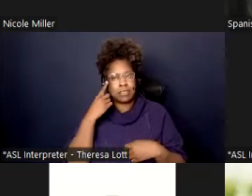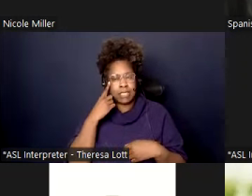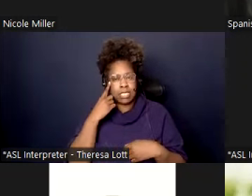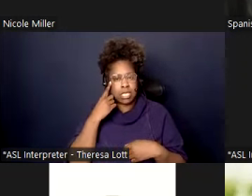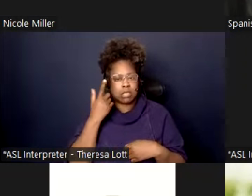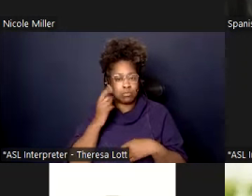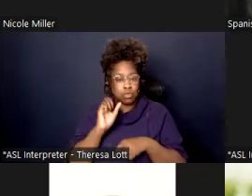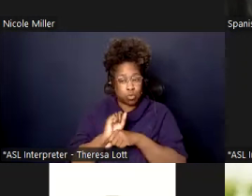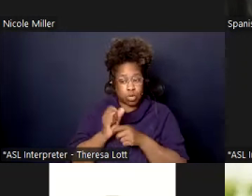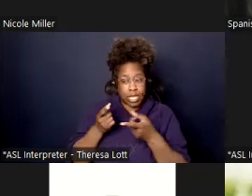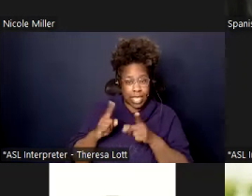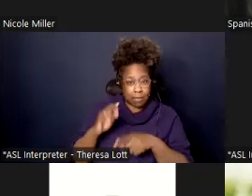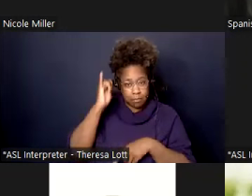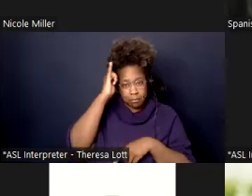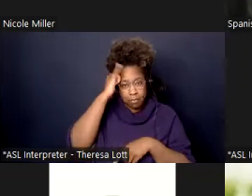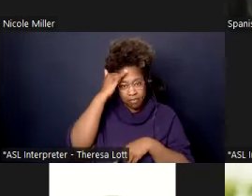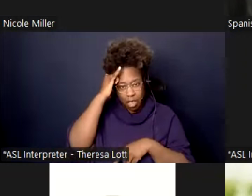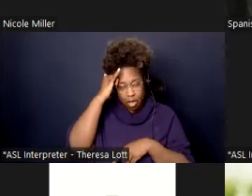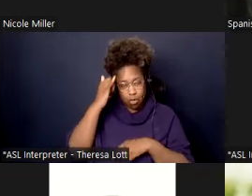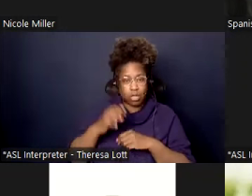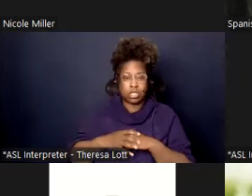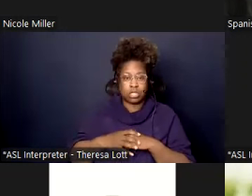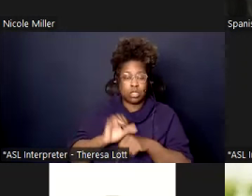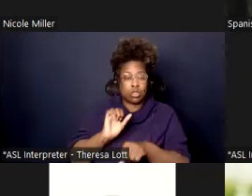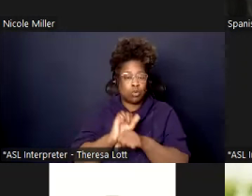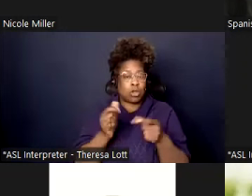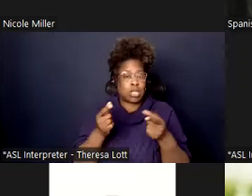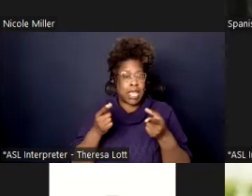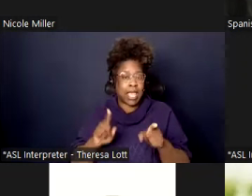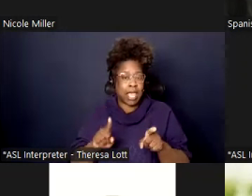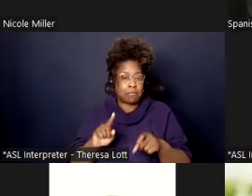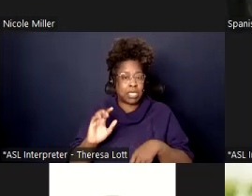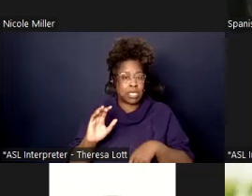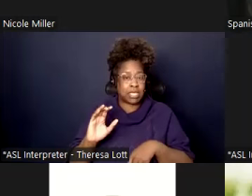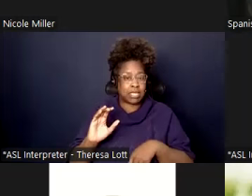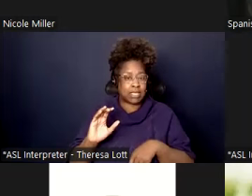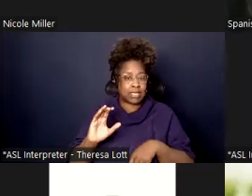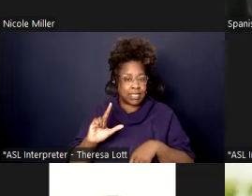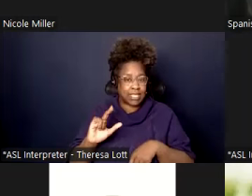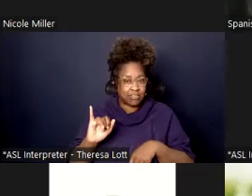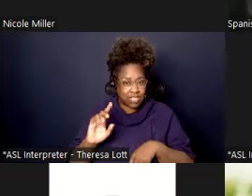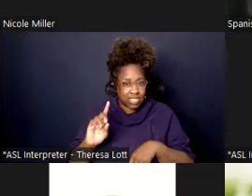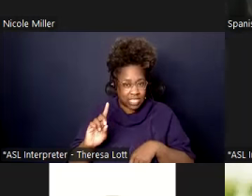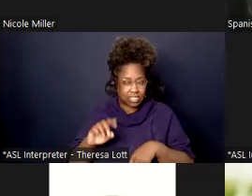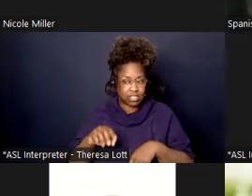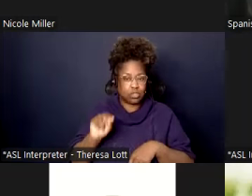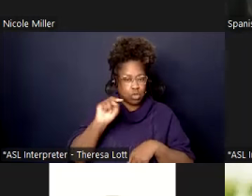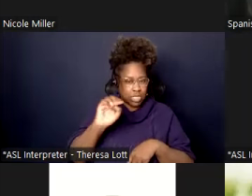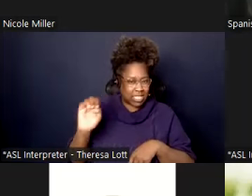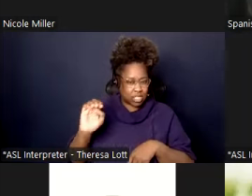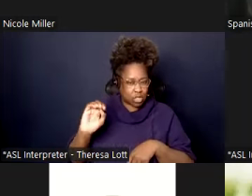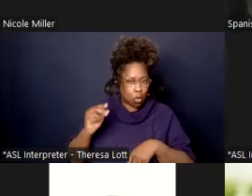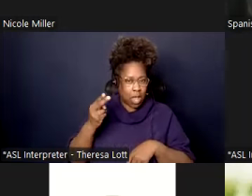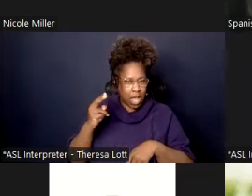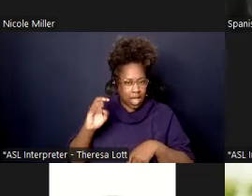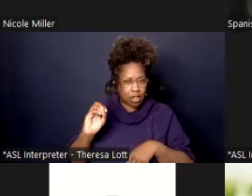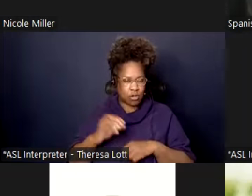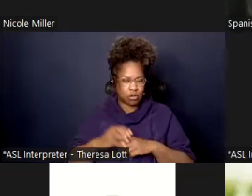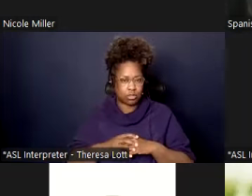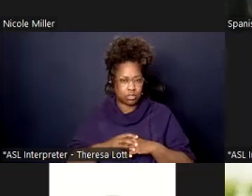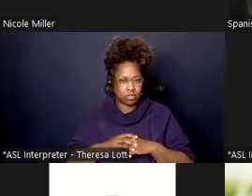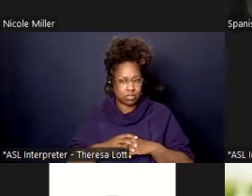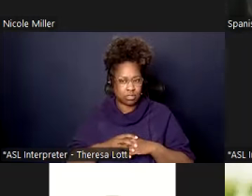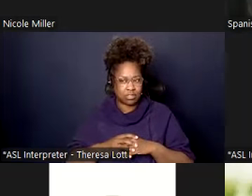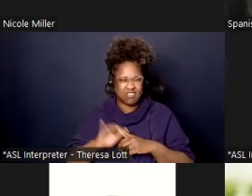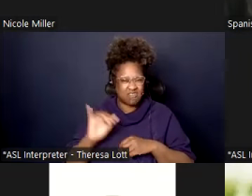that's happened in Buffalo, the work that's happened in Cleveland and Northeast Ohio. And I think that's a lot of the